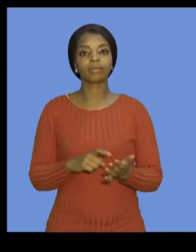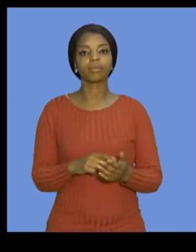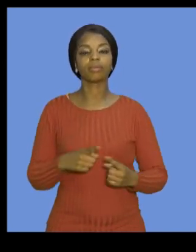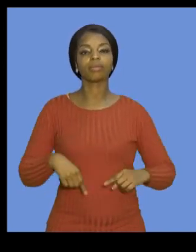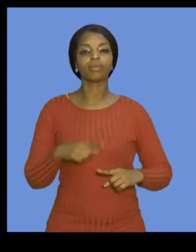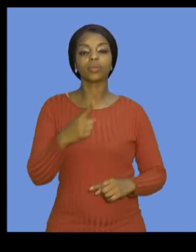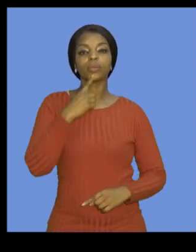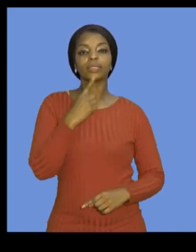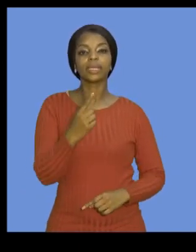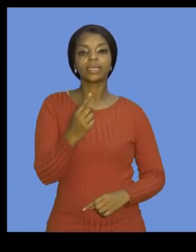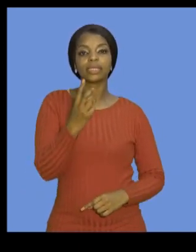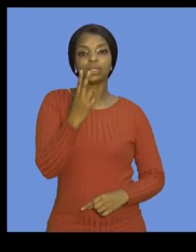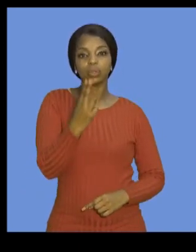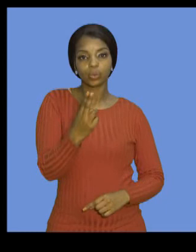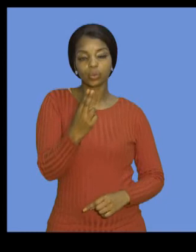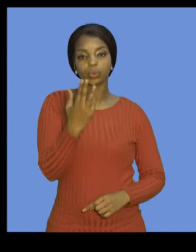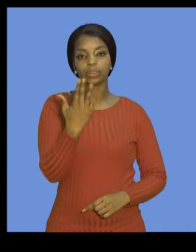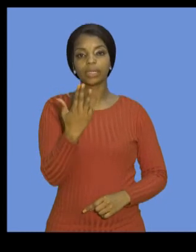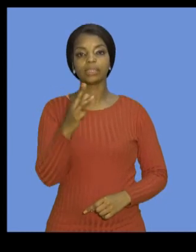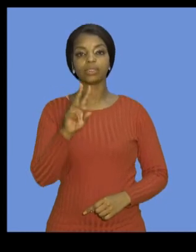was actually the